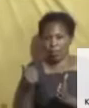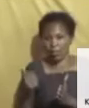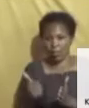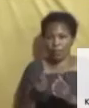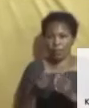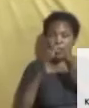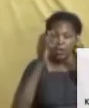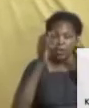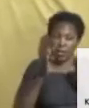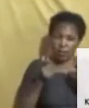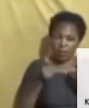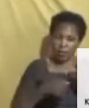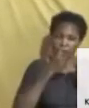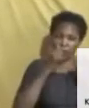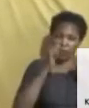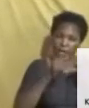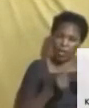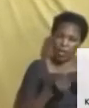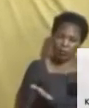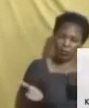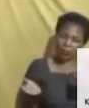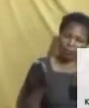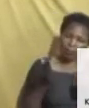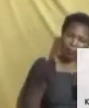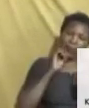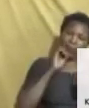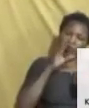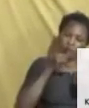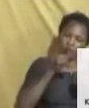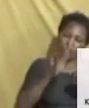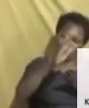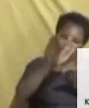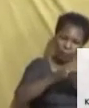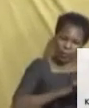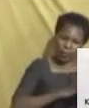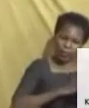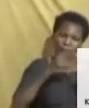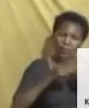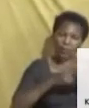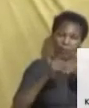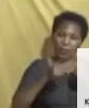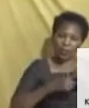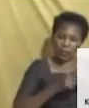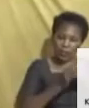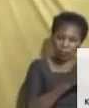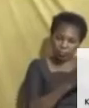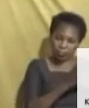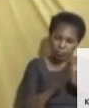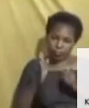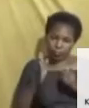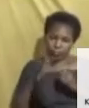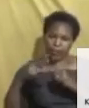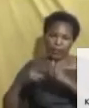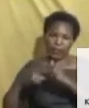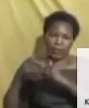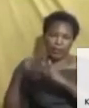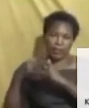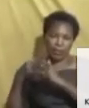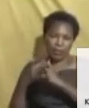If I may refer the court to page 76, all the way to page 78,